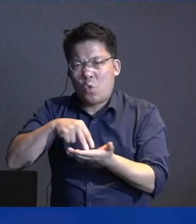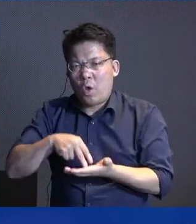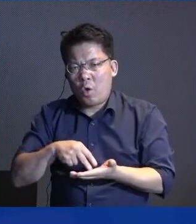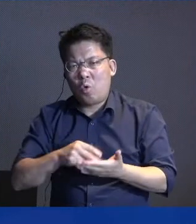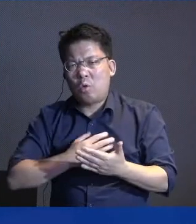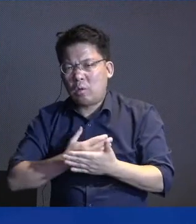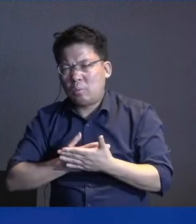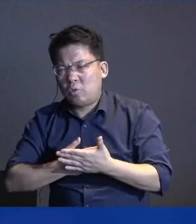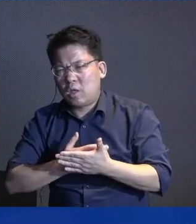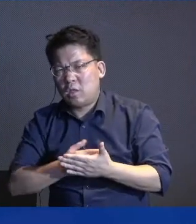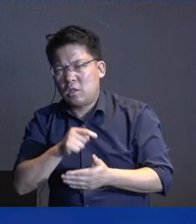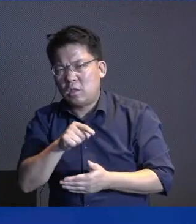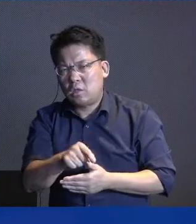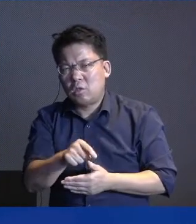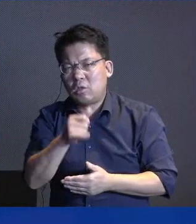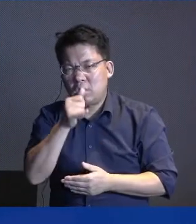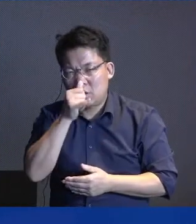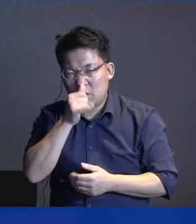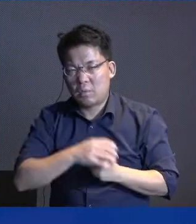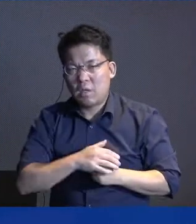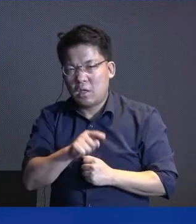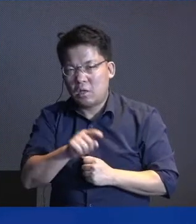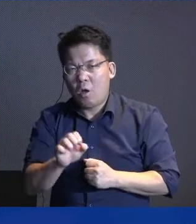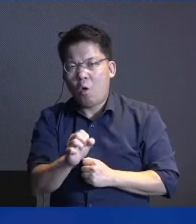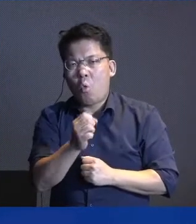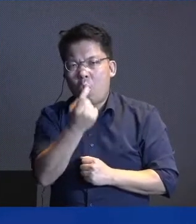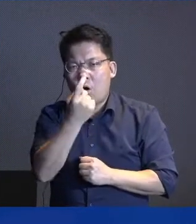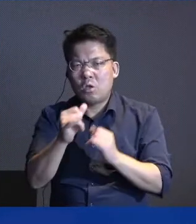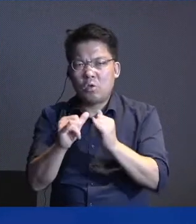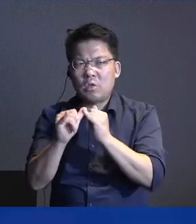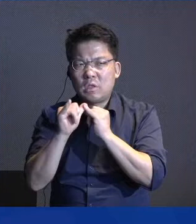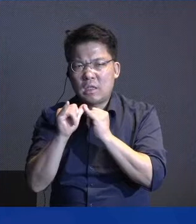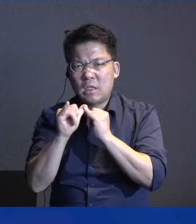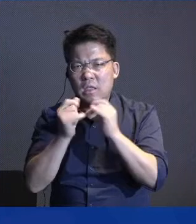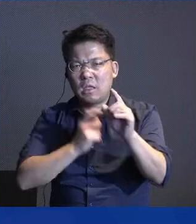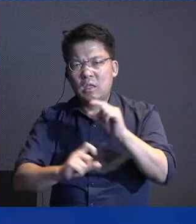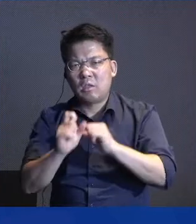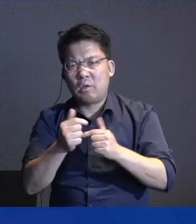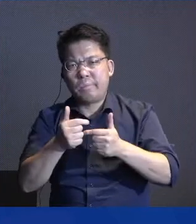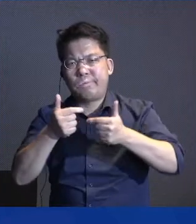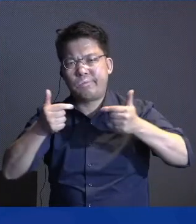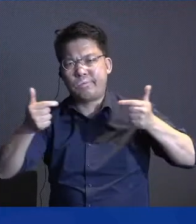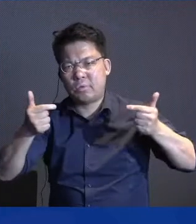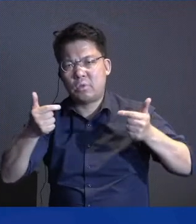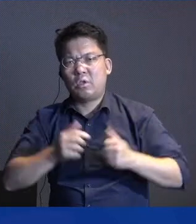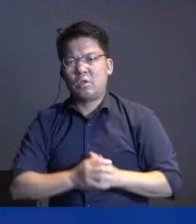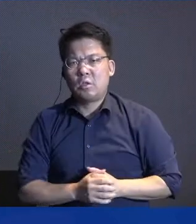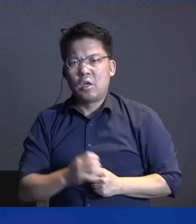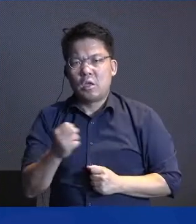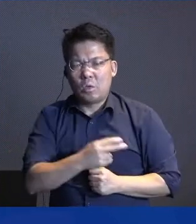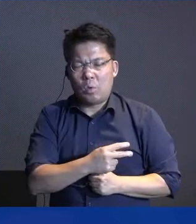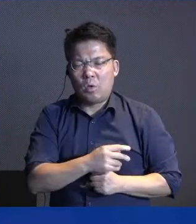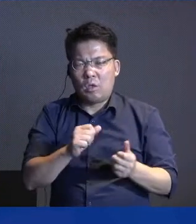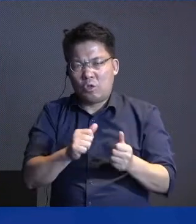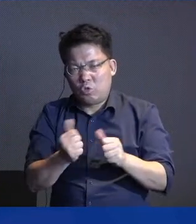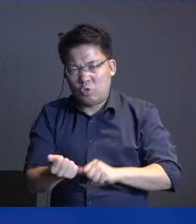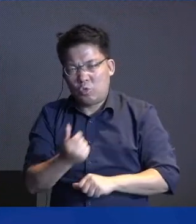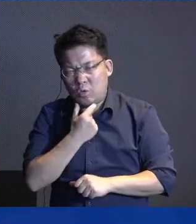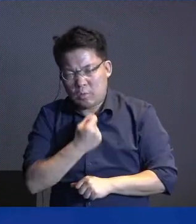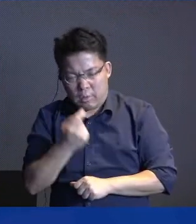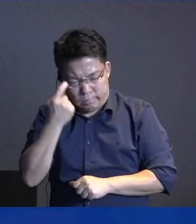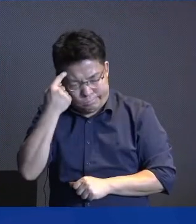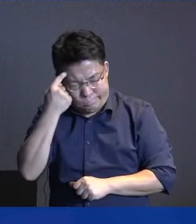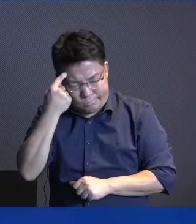factors for suicide. And also importantly, desire for death or suicidal ideation is a